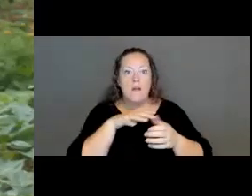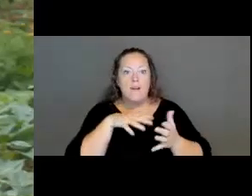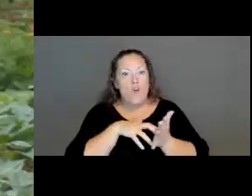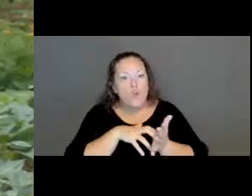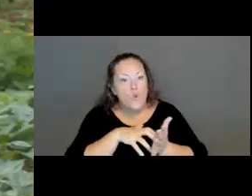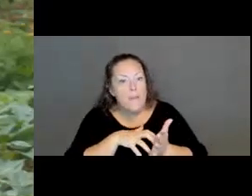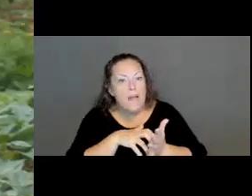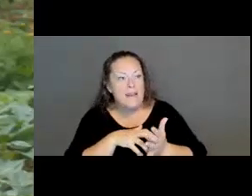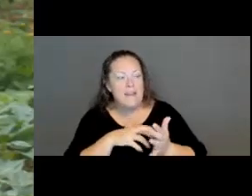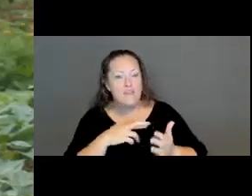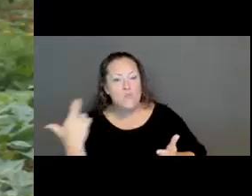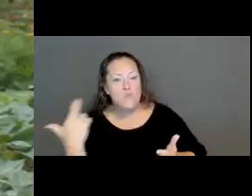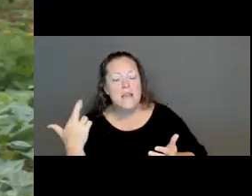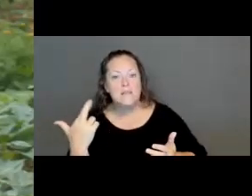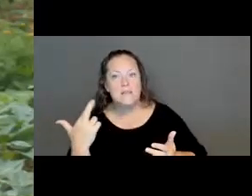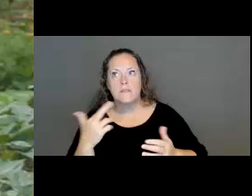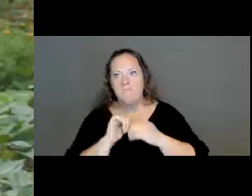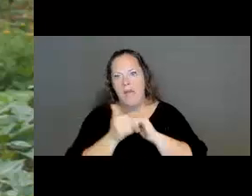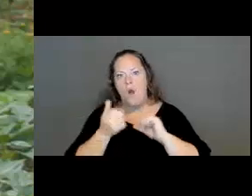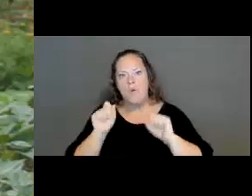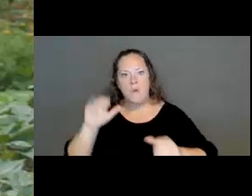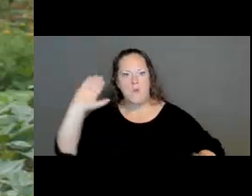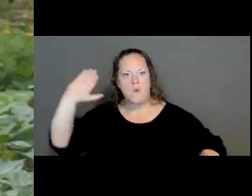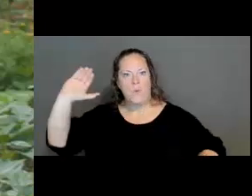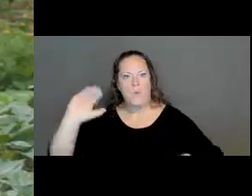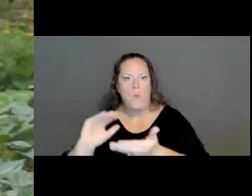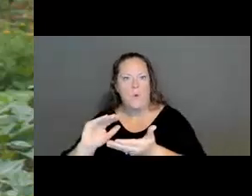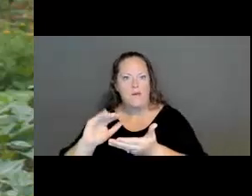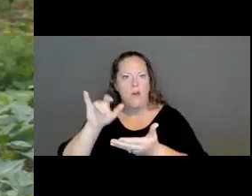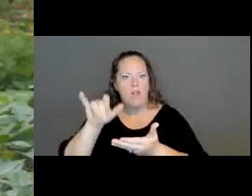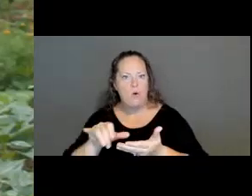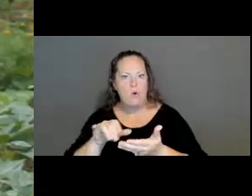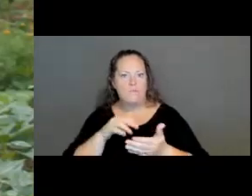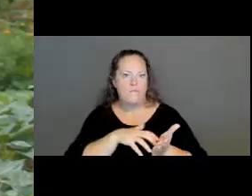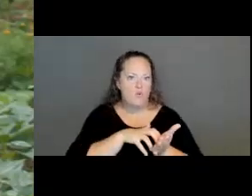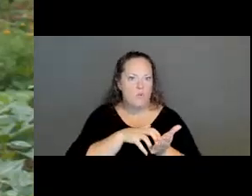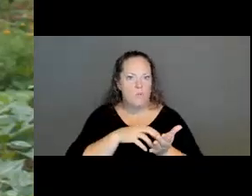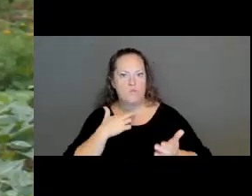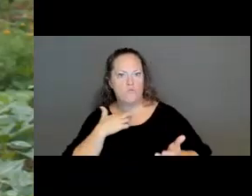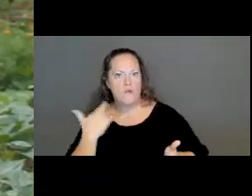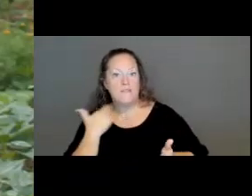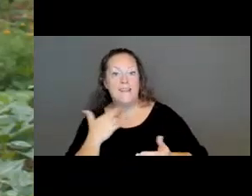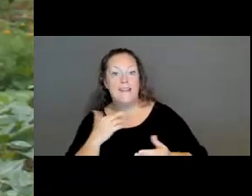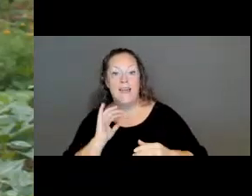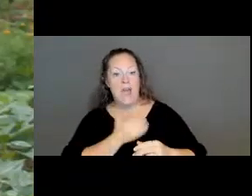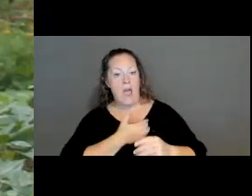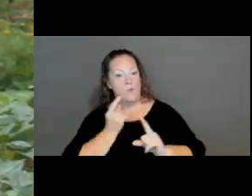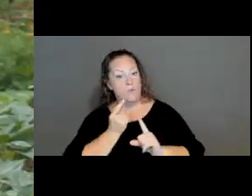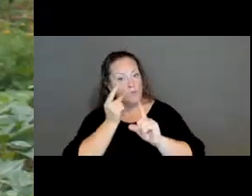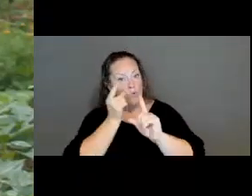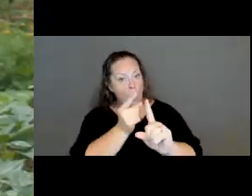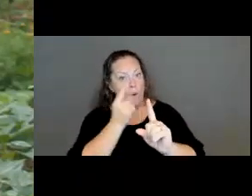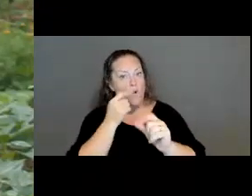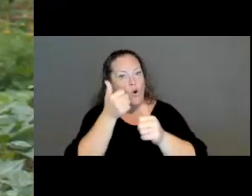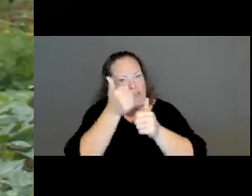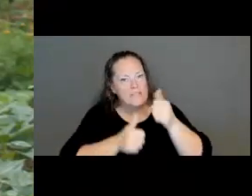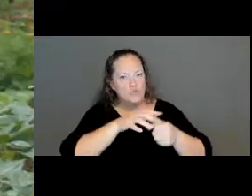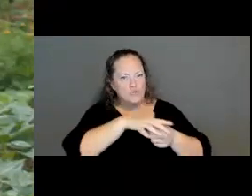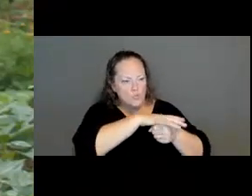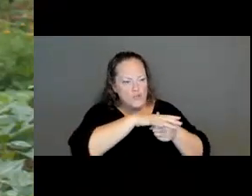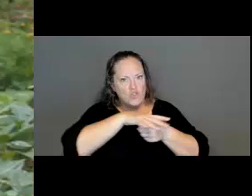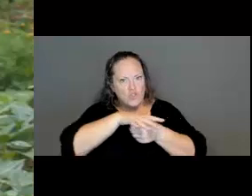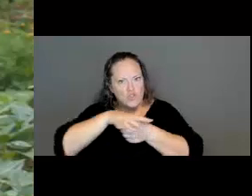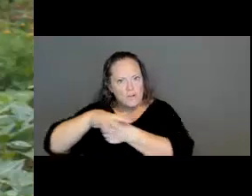vulnerabilities and risks? And how can we reduce those? And our goal in each of the regional hubs is really